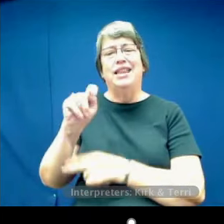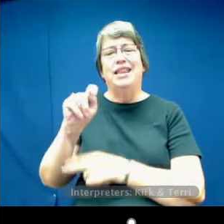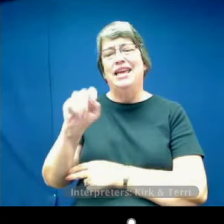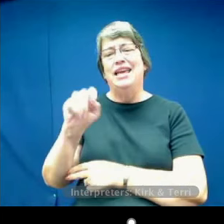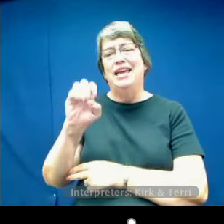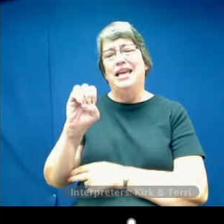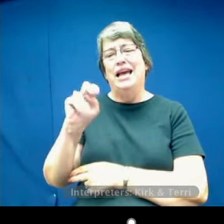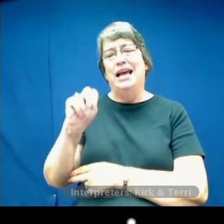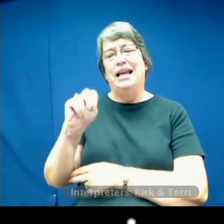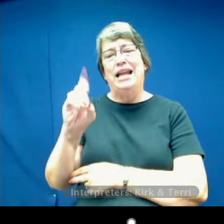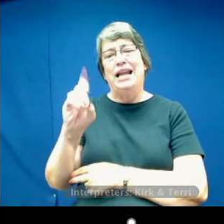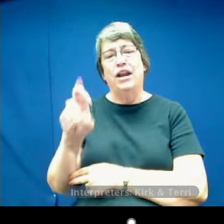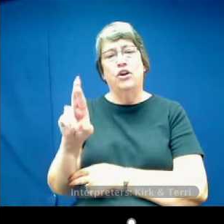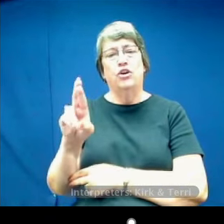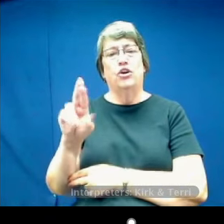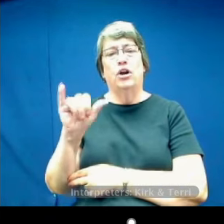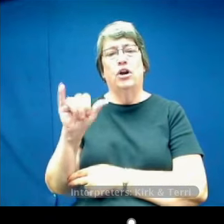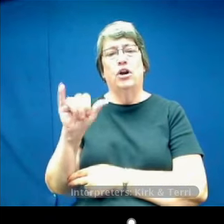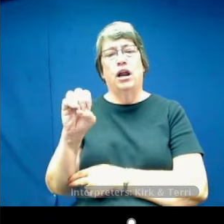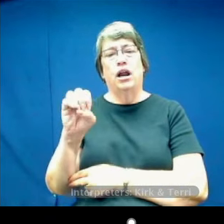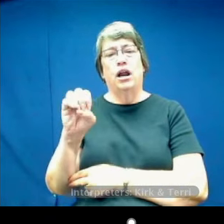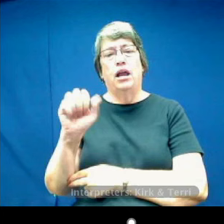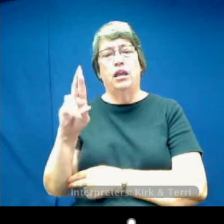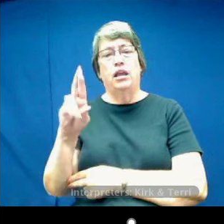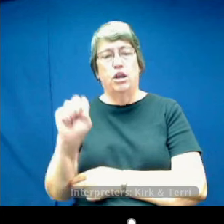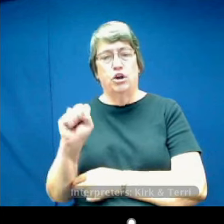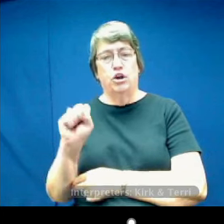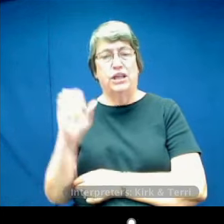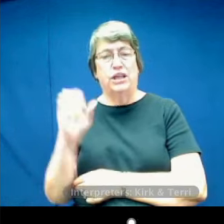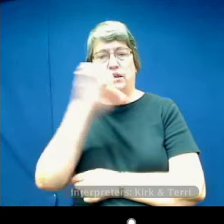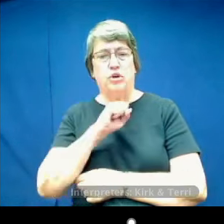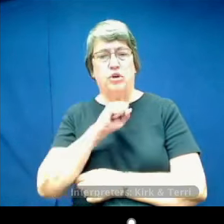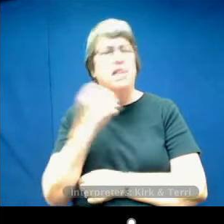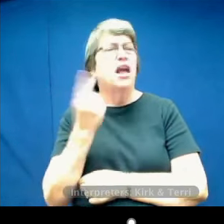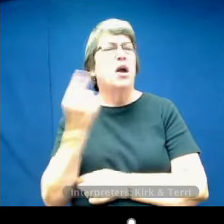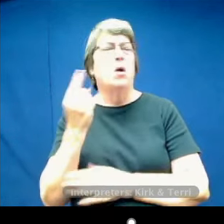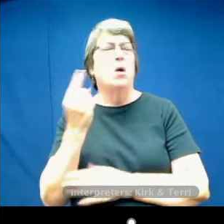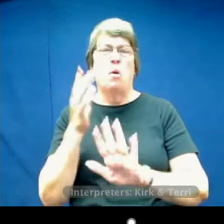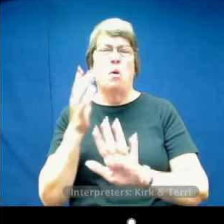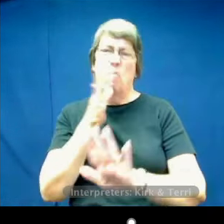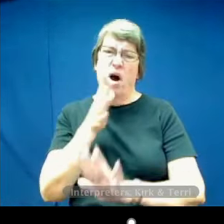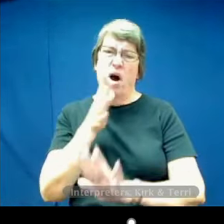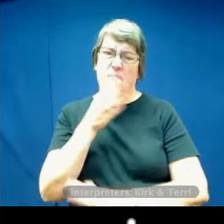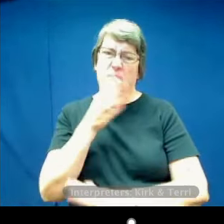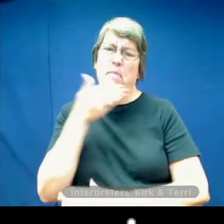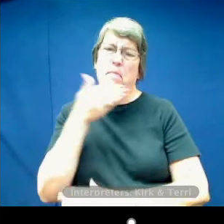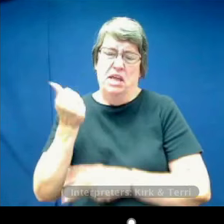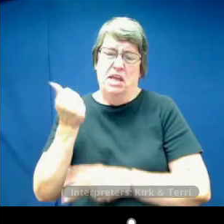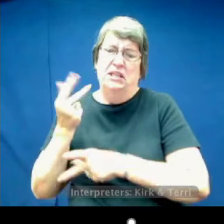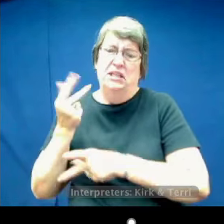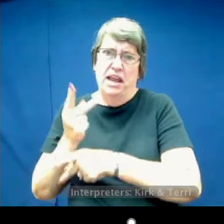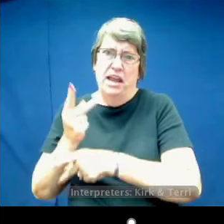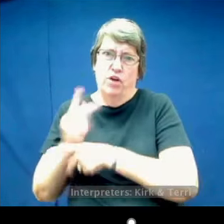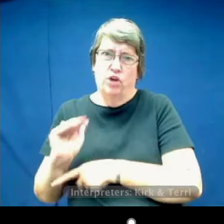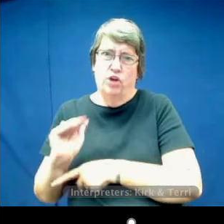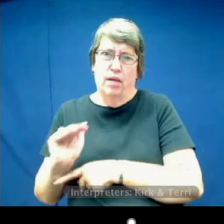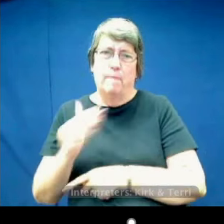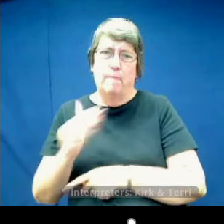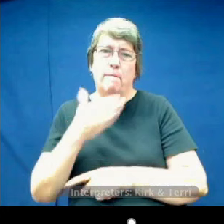100 years, there was a presumption that the mother would be a better custodian for the child.